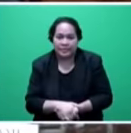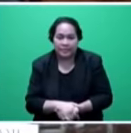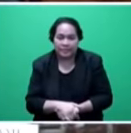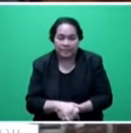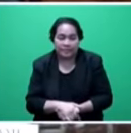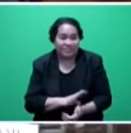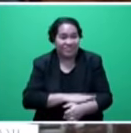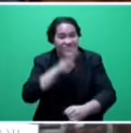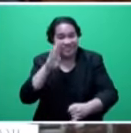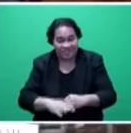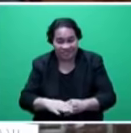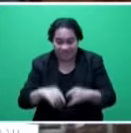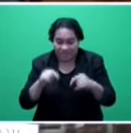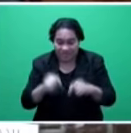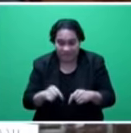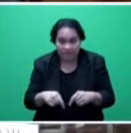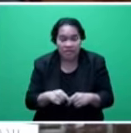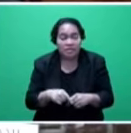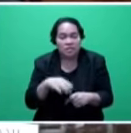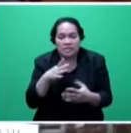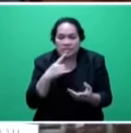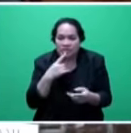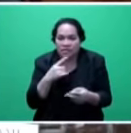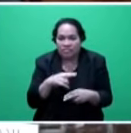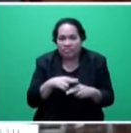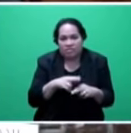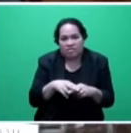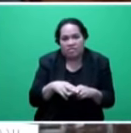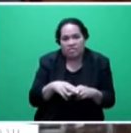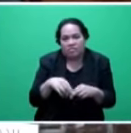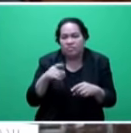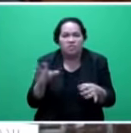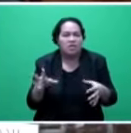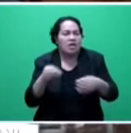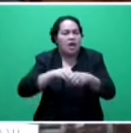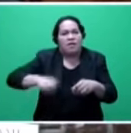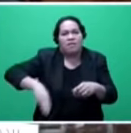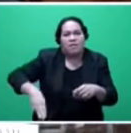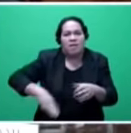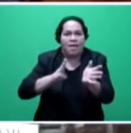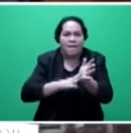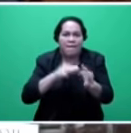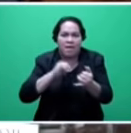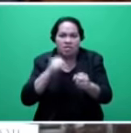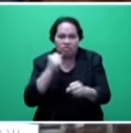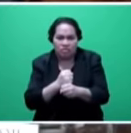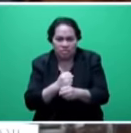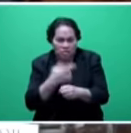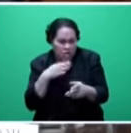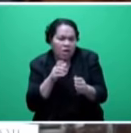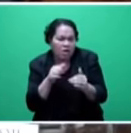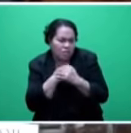Finally, this closure, as a consequence, may have implications for Fiji's membership of the MSG. PNG may consider that in spite of having a very